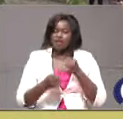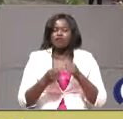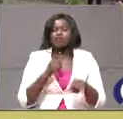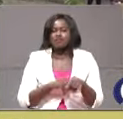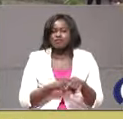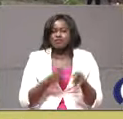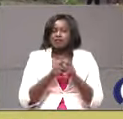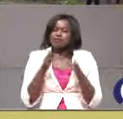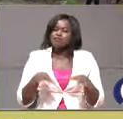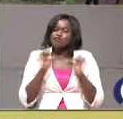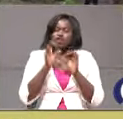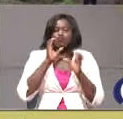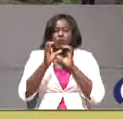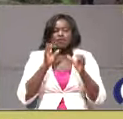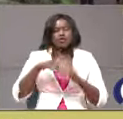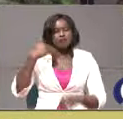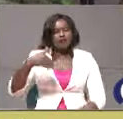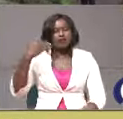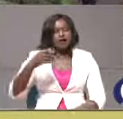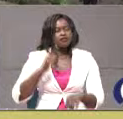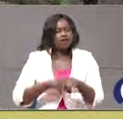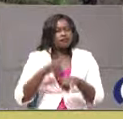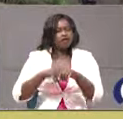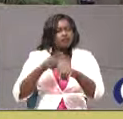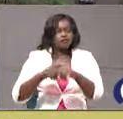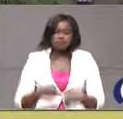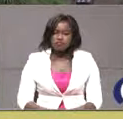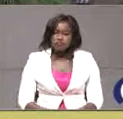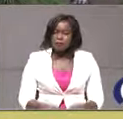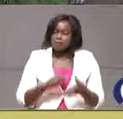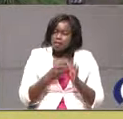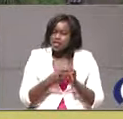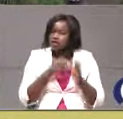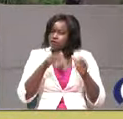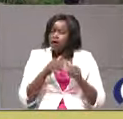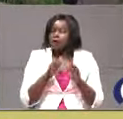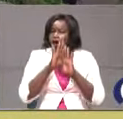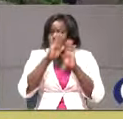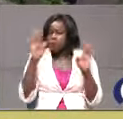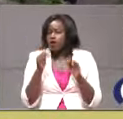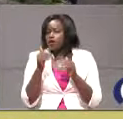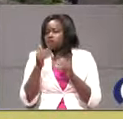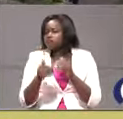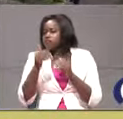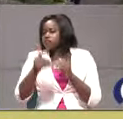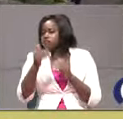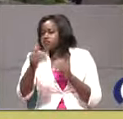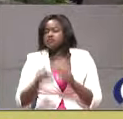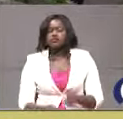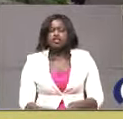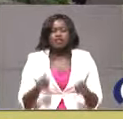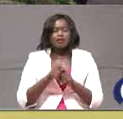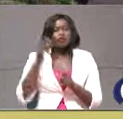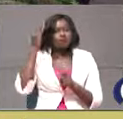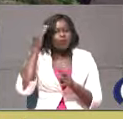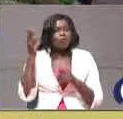they should communicate them more frequently, such that a farmer is negotiating, he or she has at least a benchmark